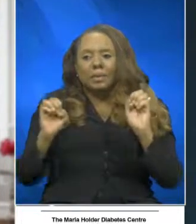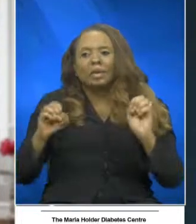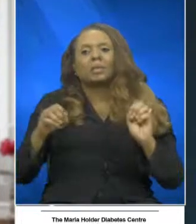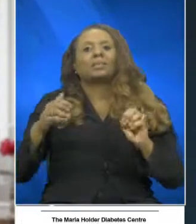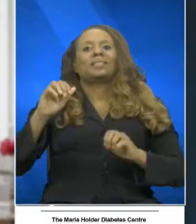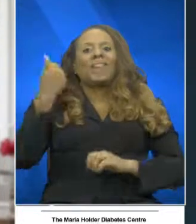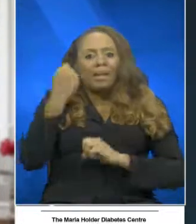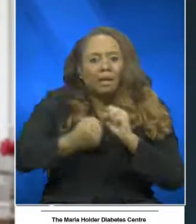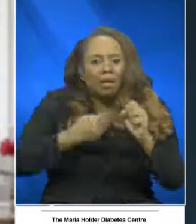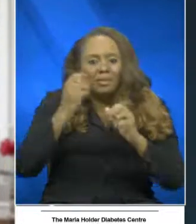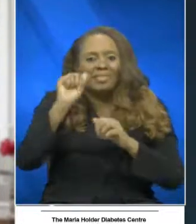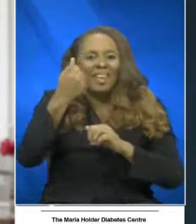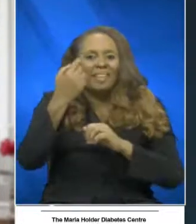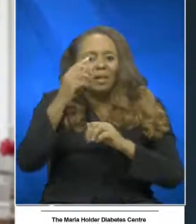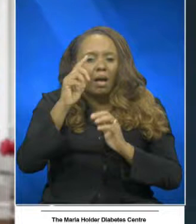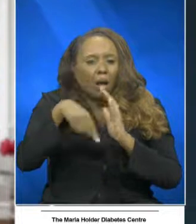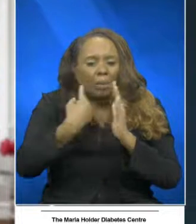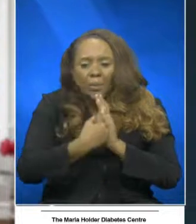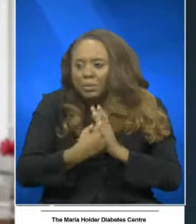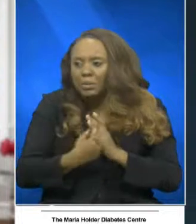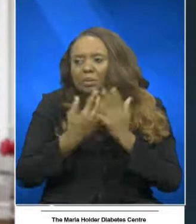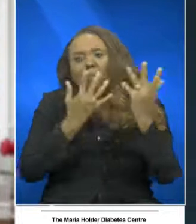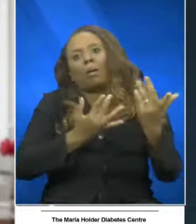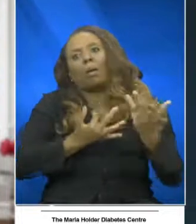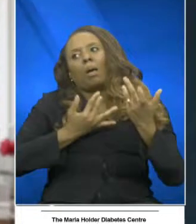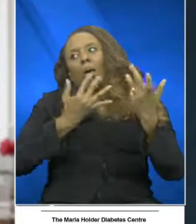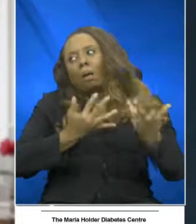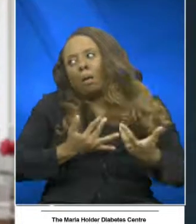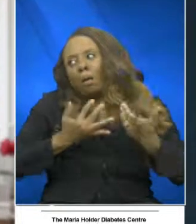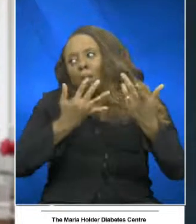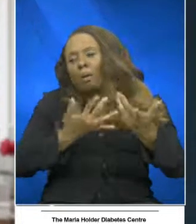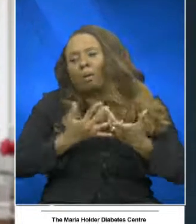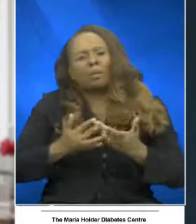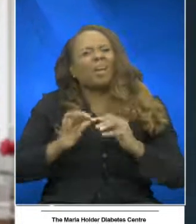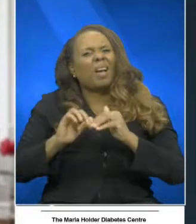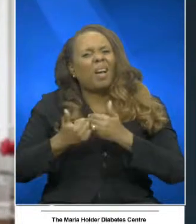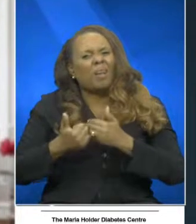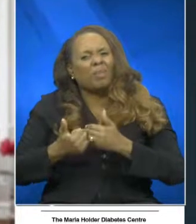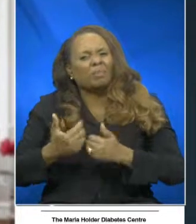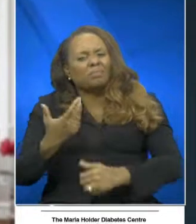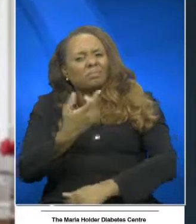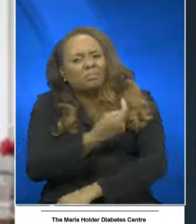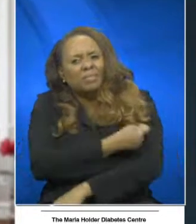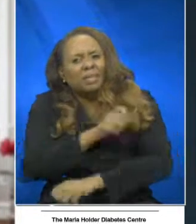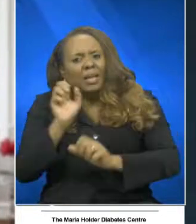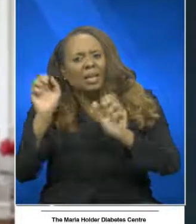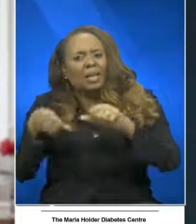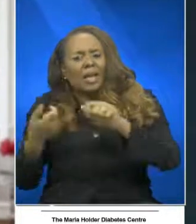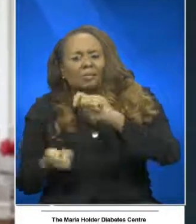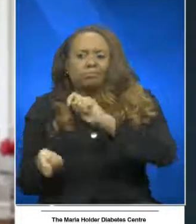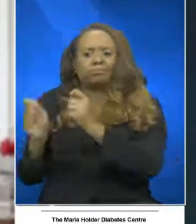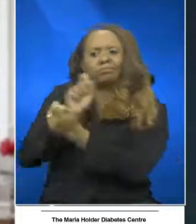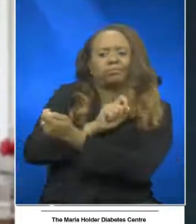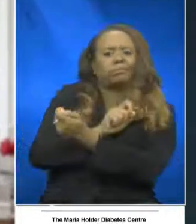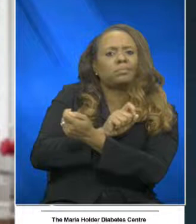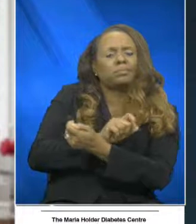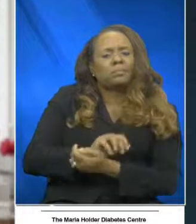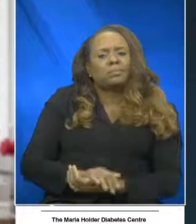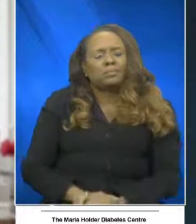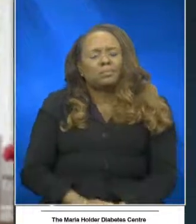seeing a doctor? How then will they get that injection that could reverse some effects of the stroke?